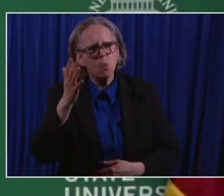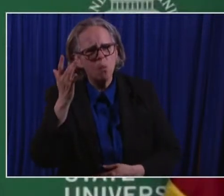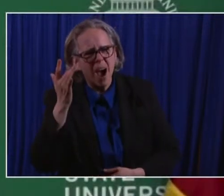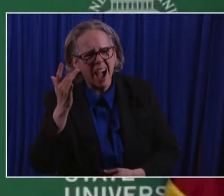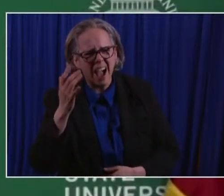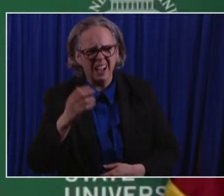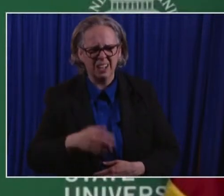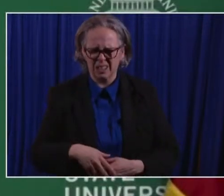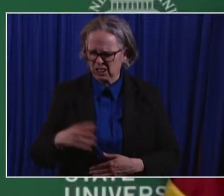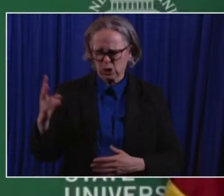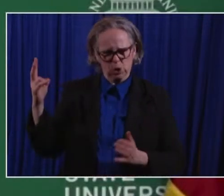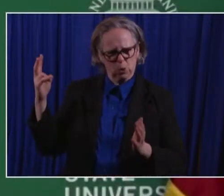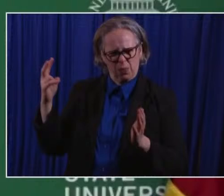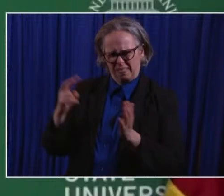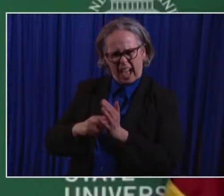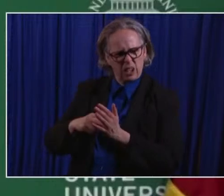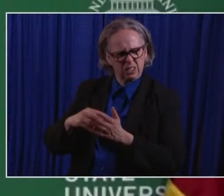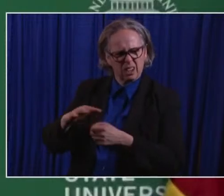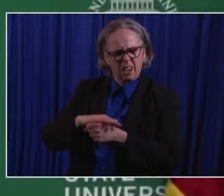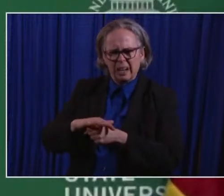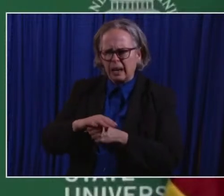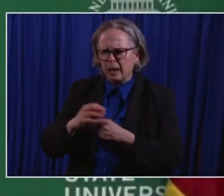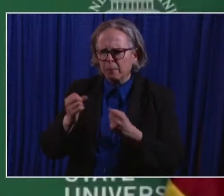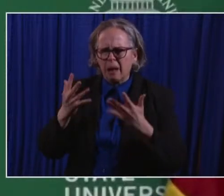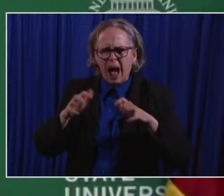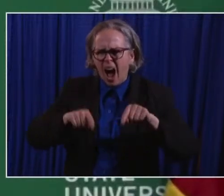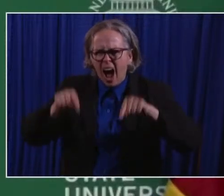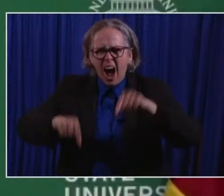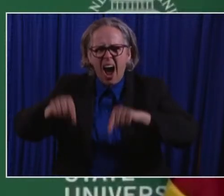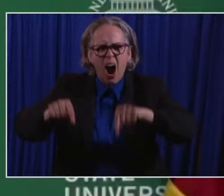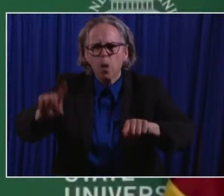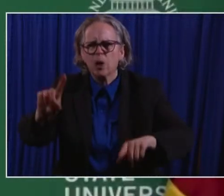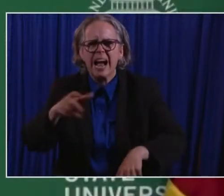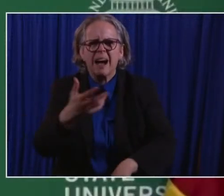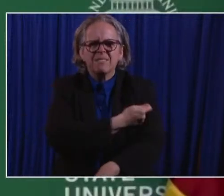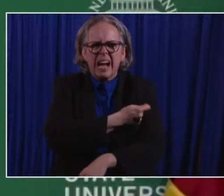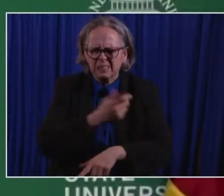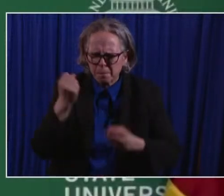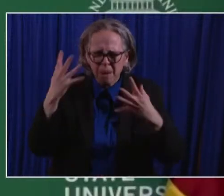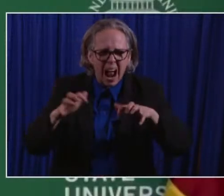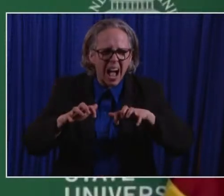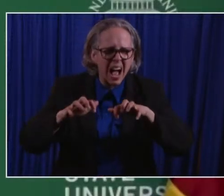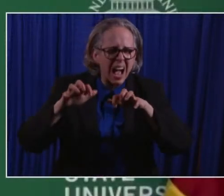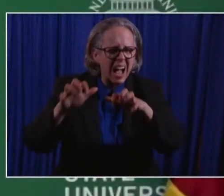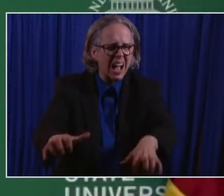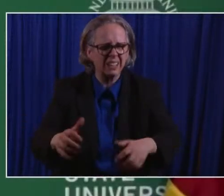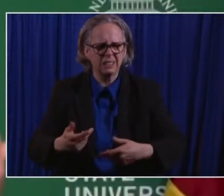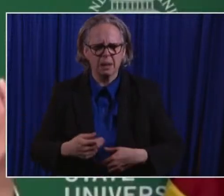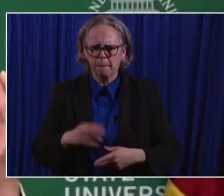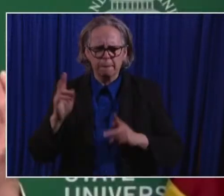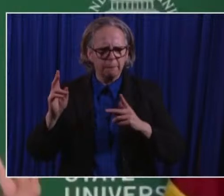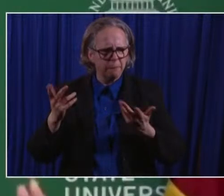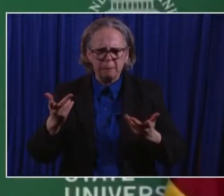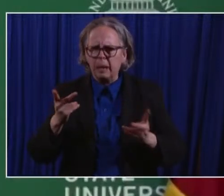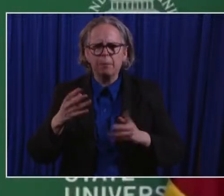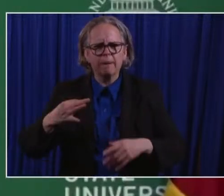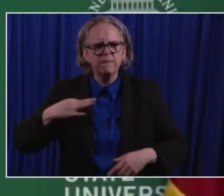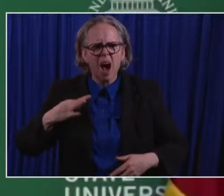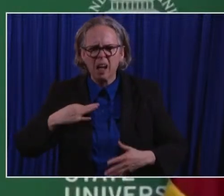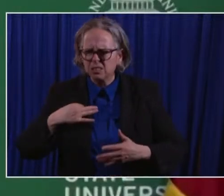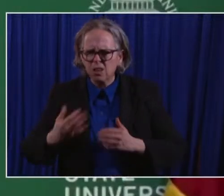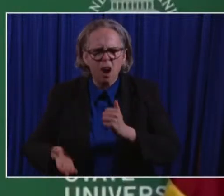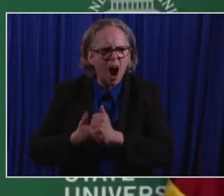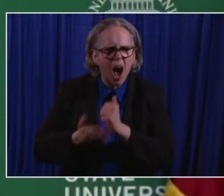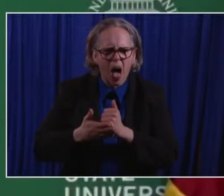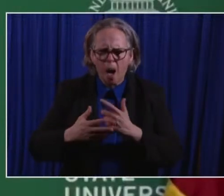where people can get vaccinated today. We have some very energized people at the local levels. You're seeing it here in Cuyahoga County,